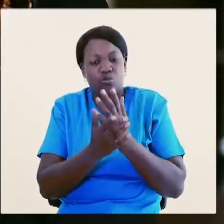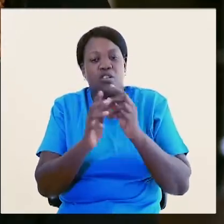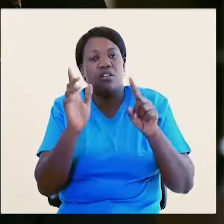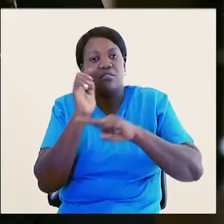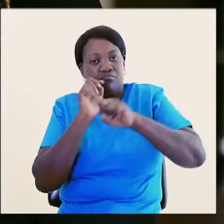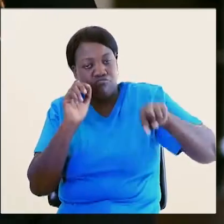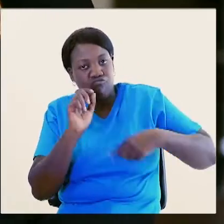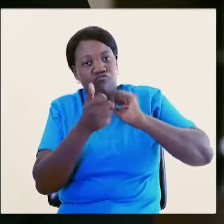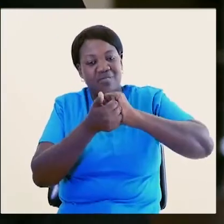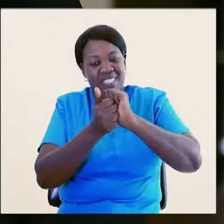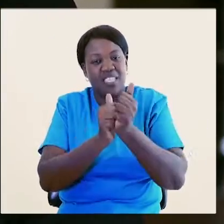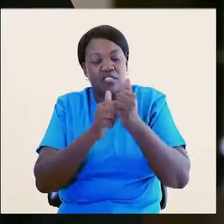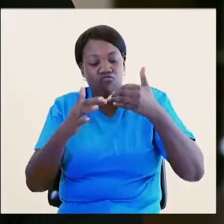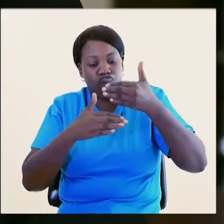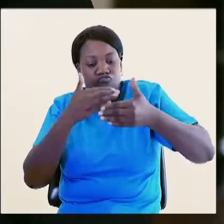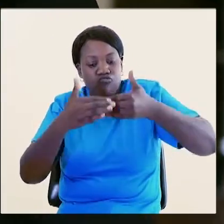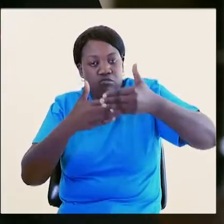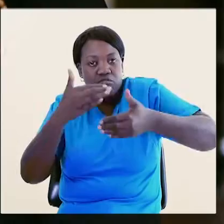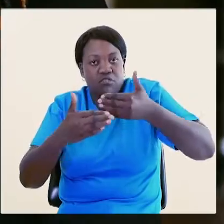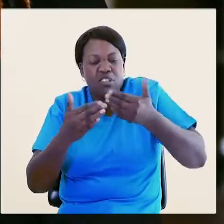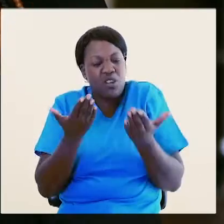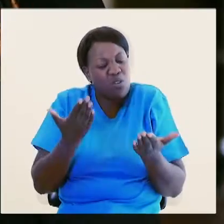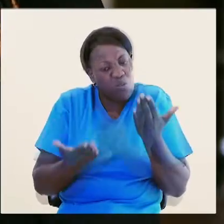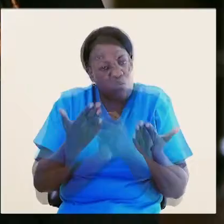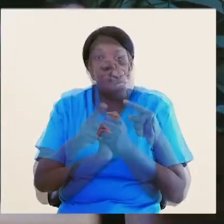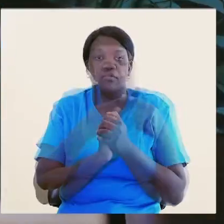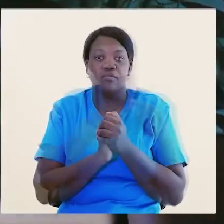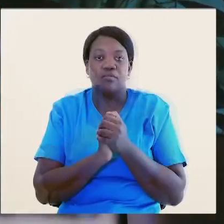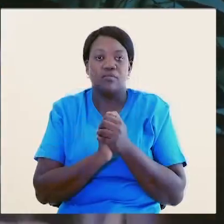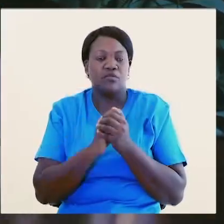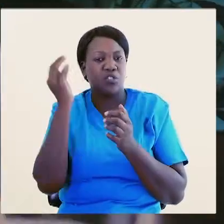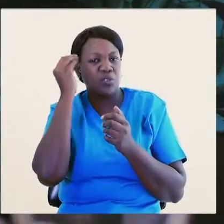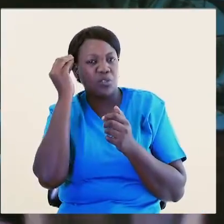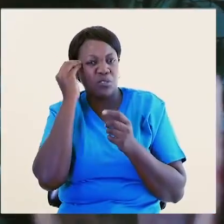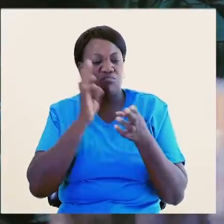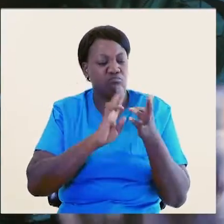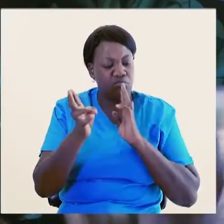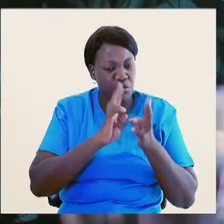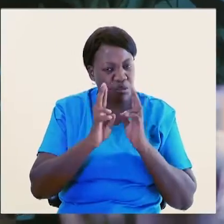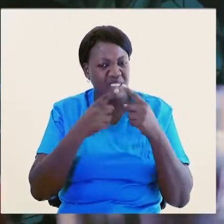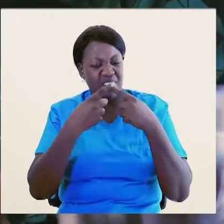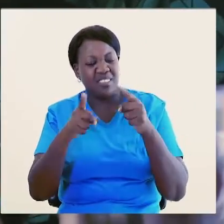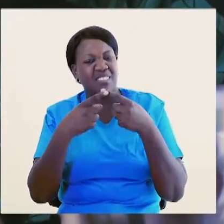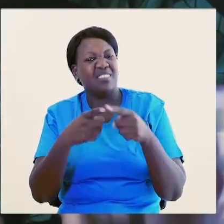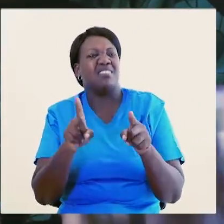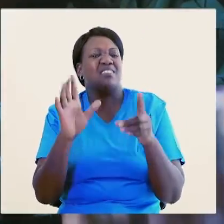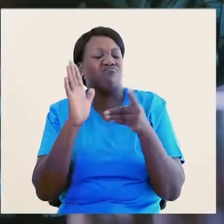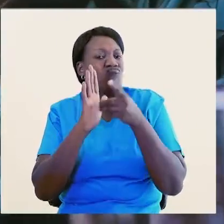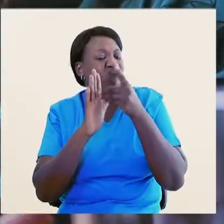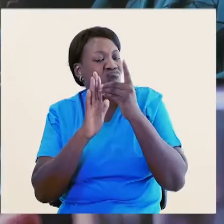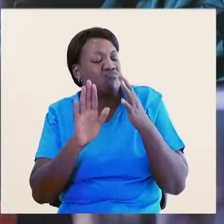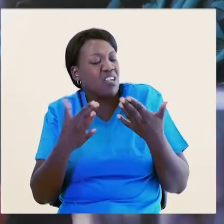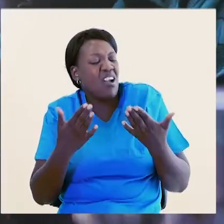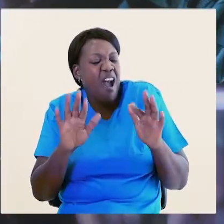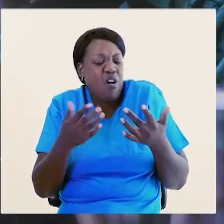time and so that we can compare the development in different countries. You know, we've talked about all these different types of development, but